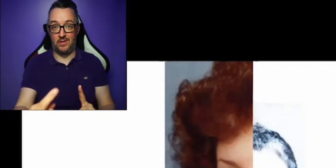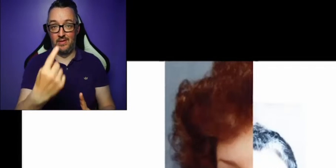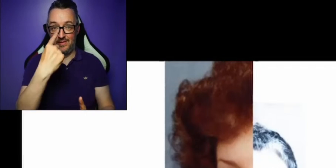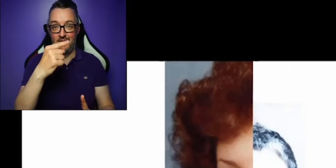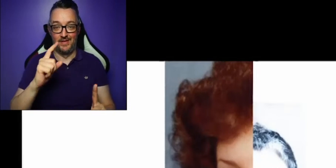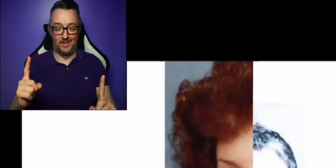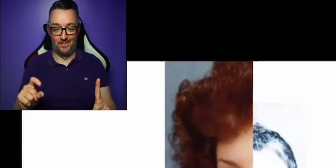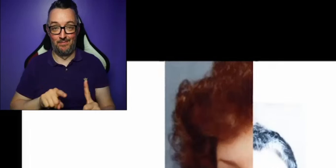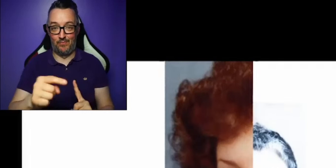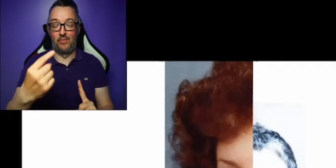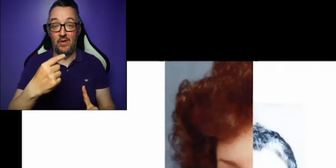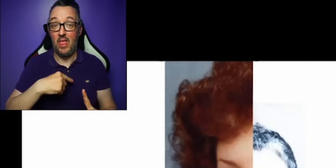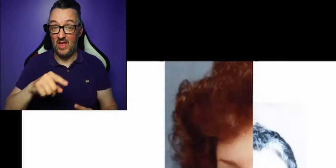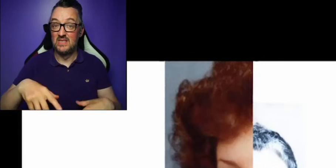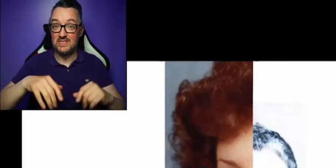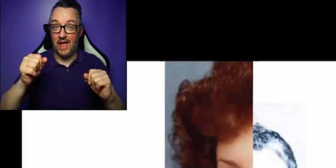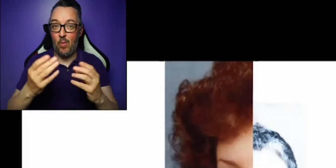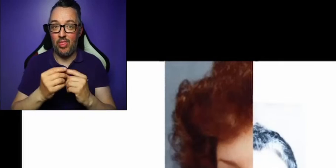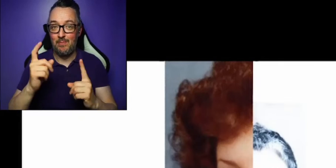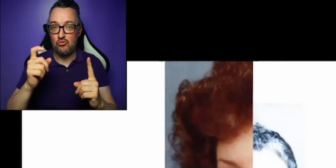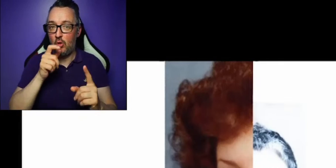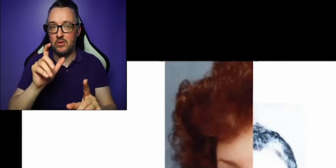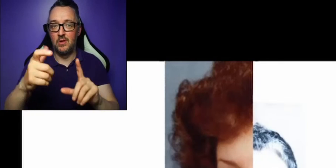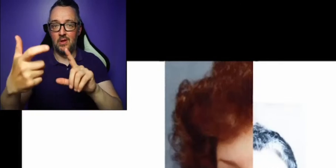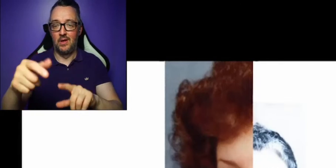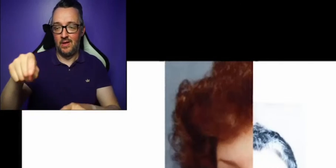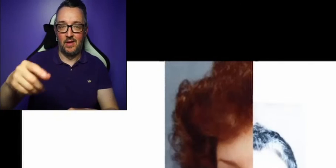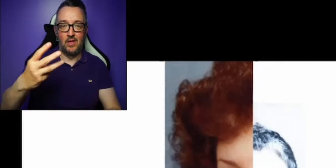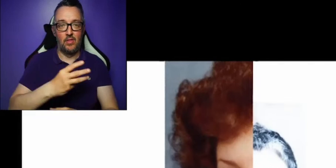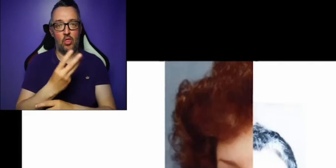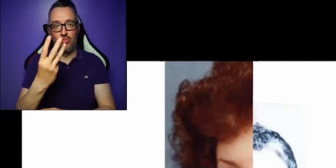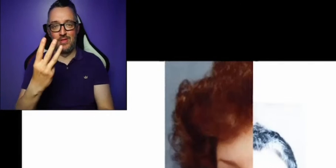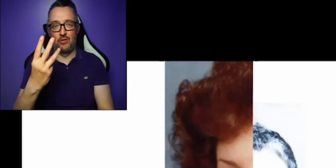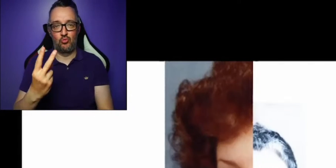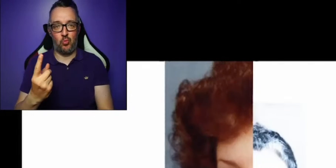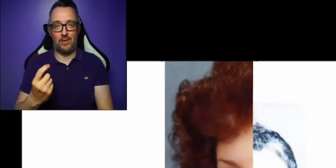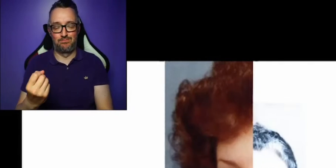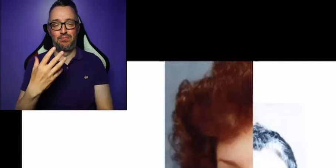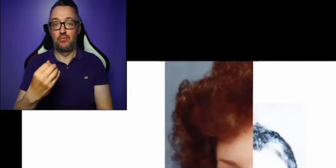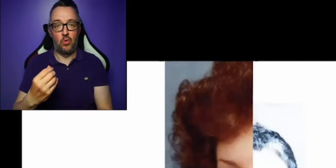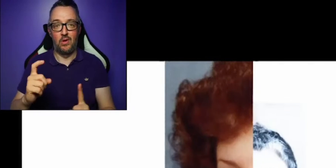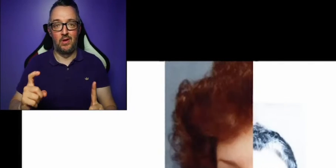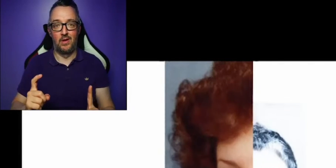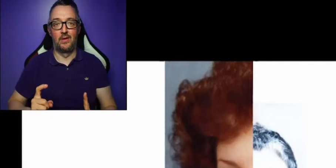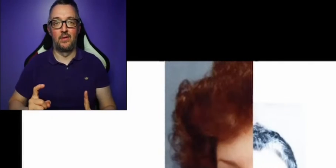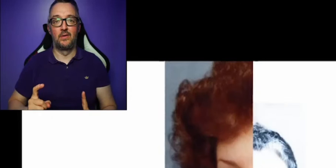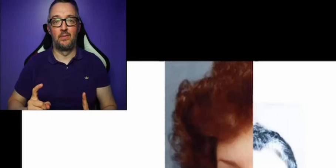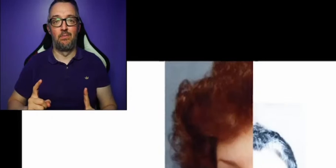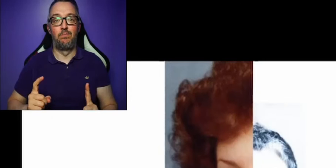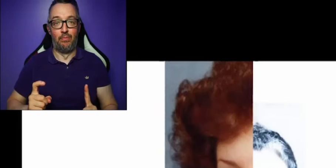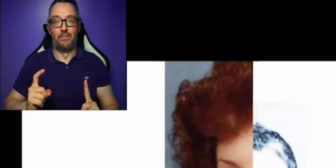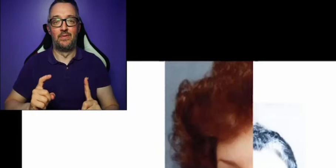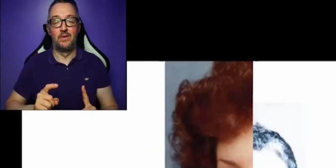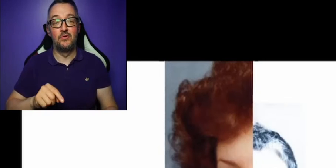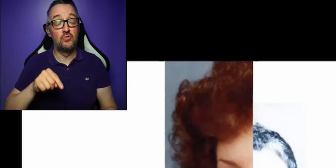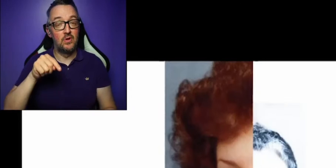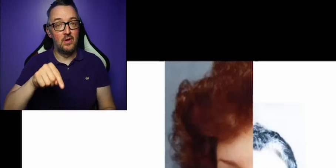which is how I started. I started with the mirror and taking photos. Mm-hmm. And it's just that kind of,